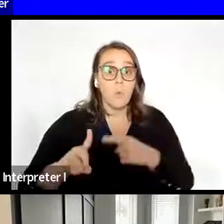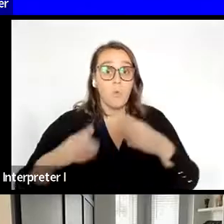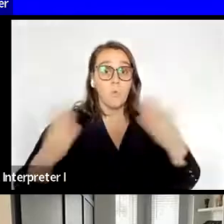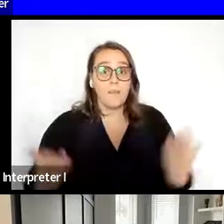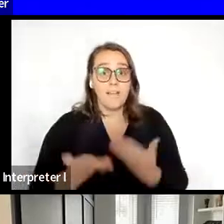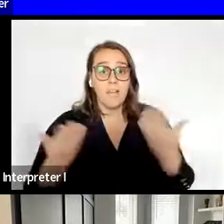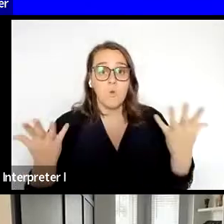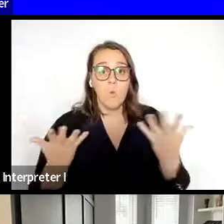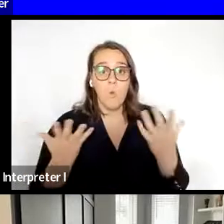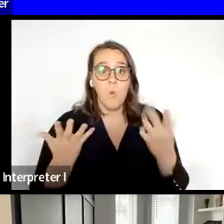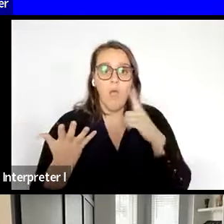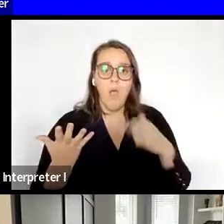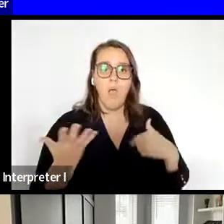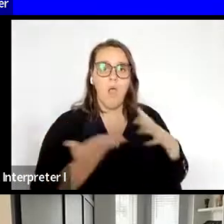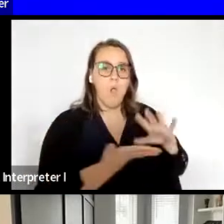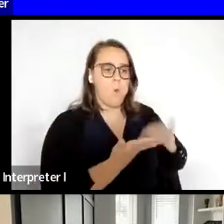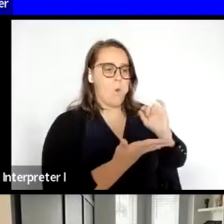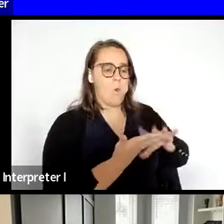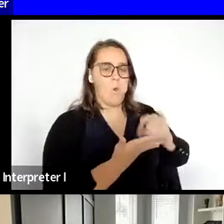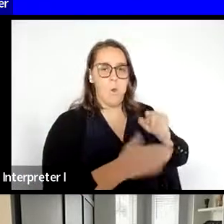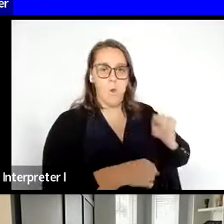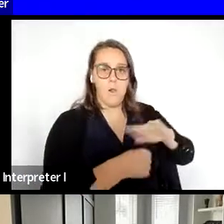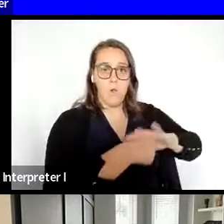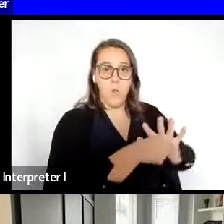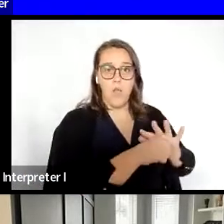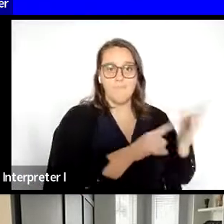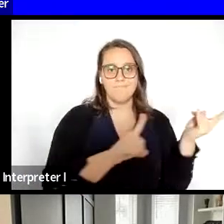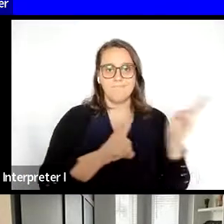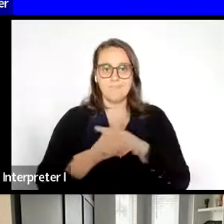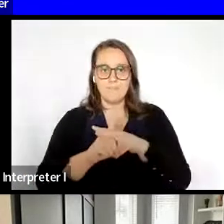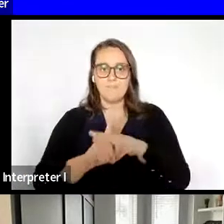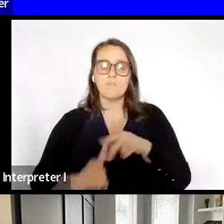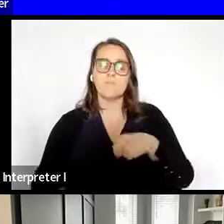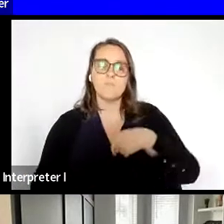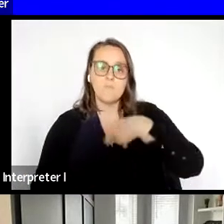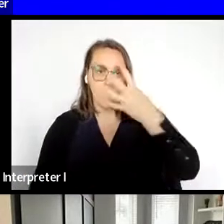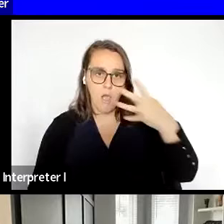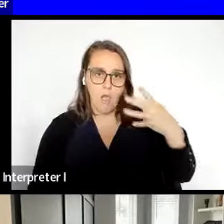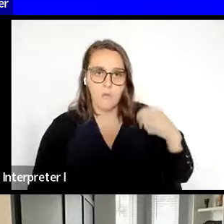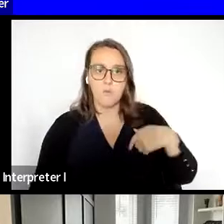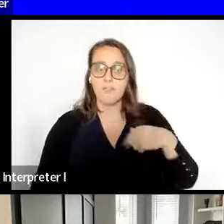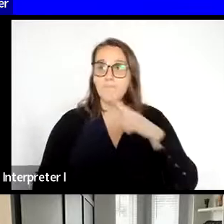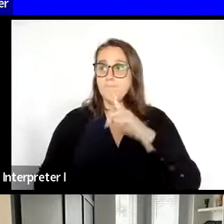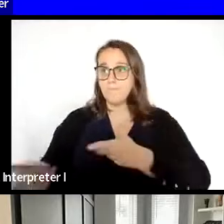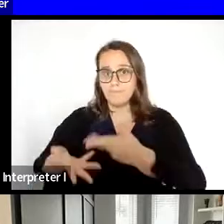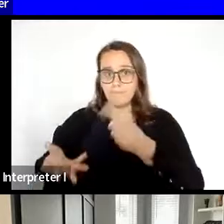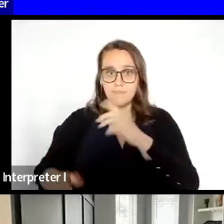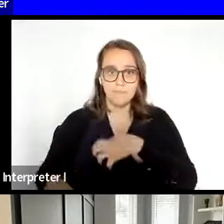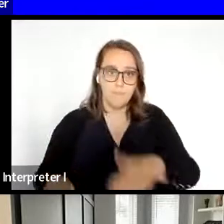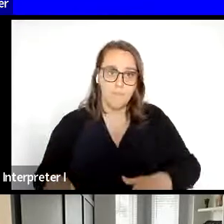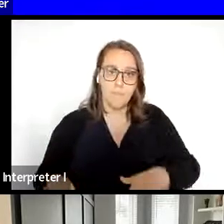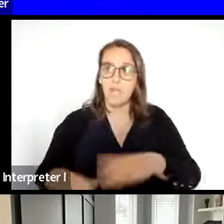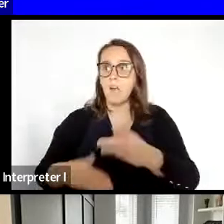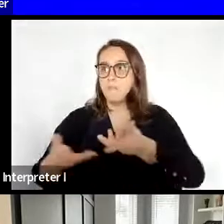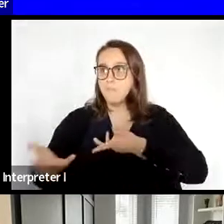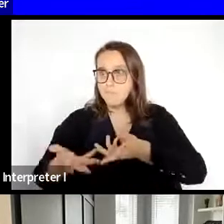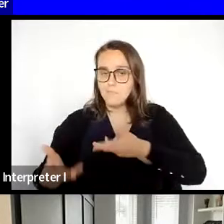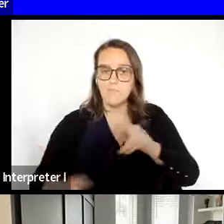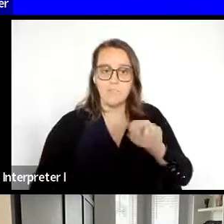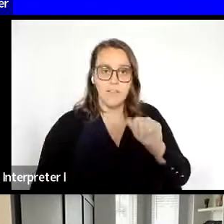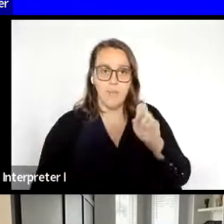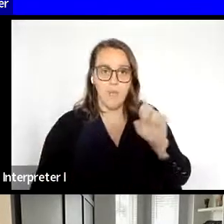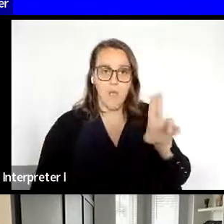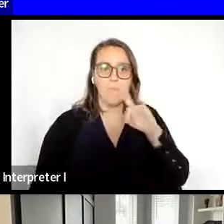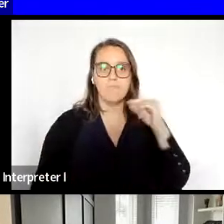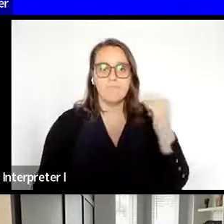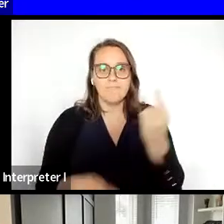to take the lessons we learned from the COVID emergency and work with the mayor and Councilmember Nadeau to find the right compromise